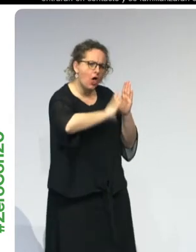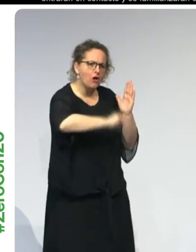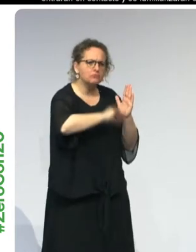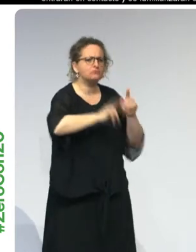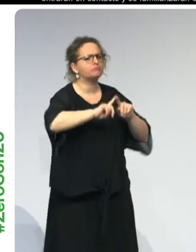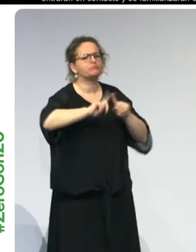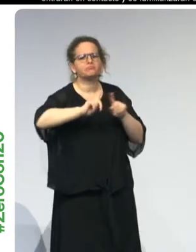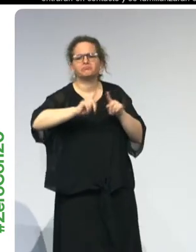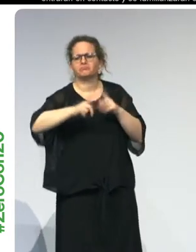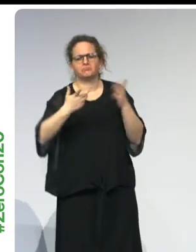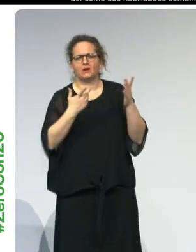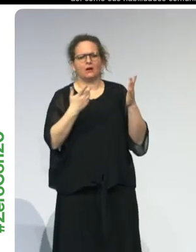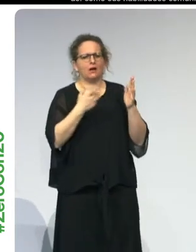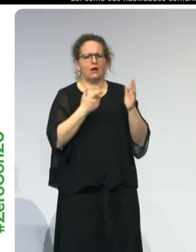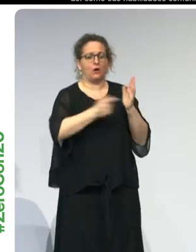without blindness.